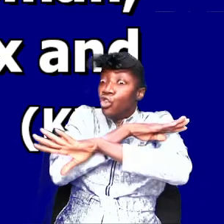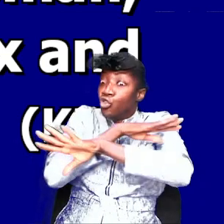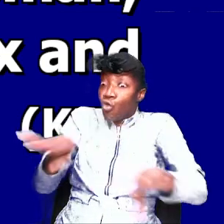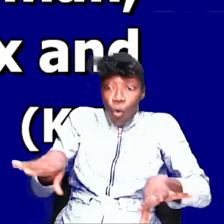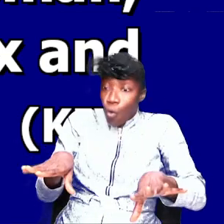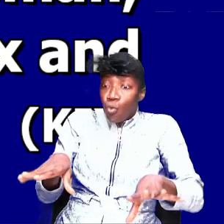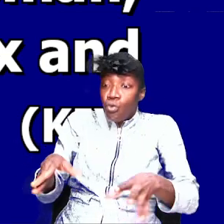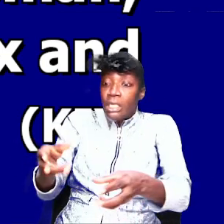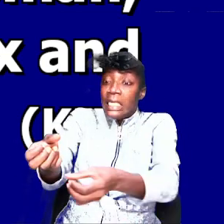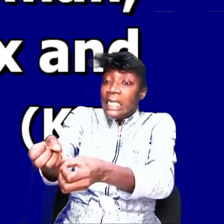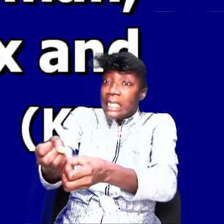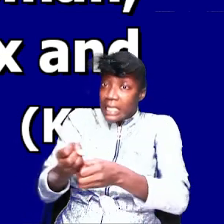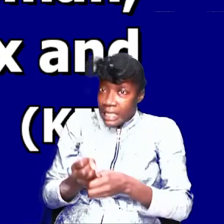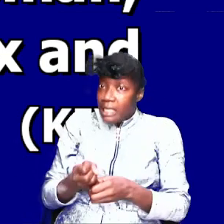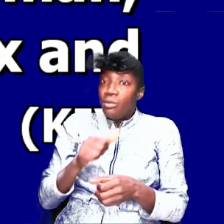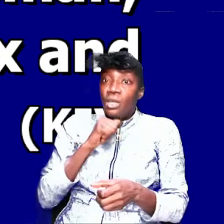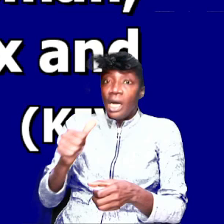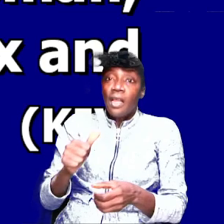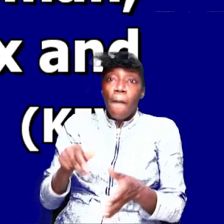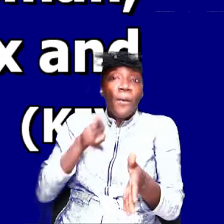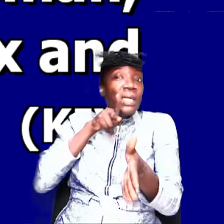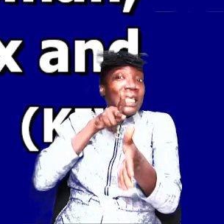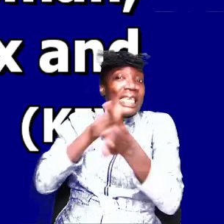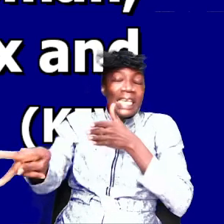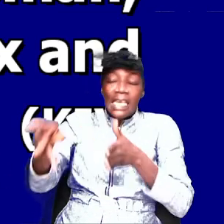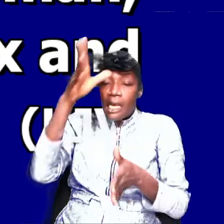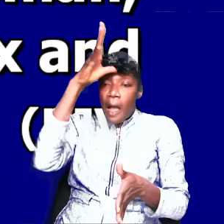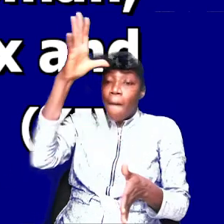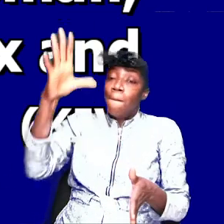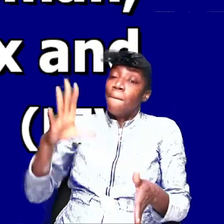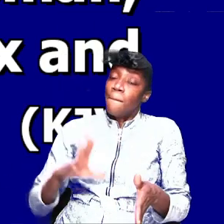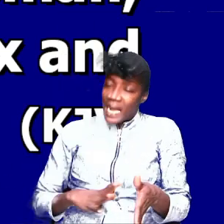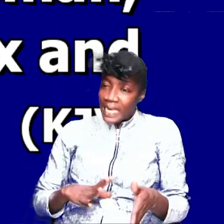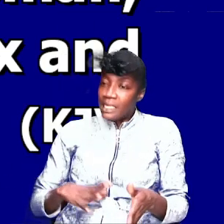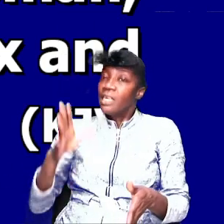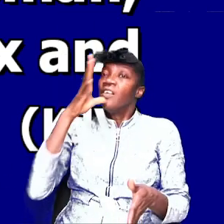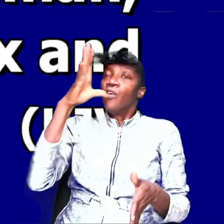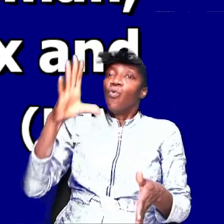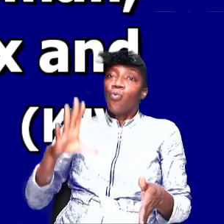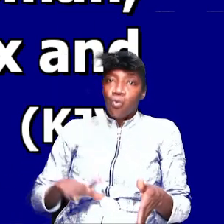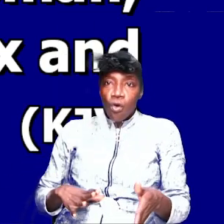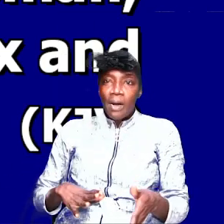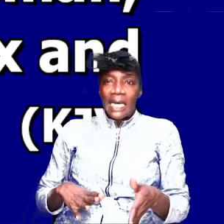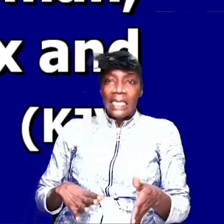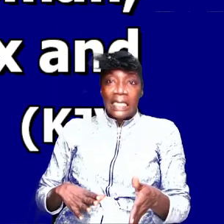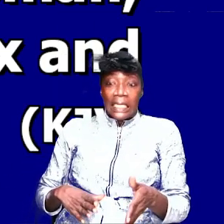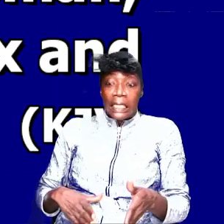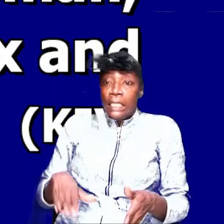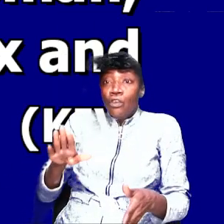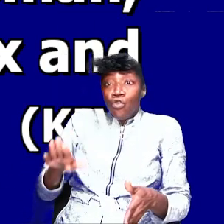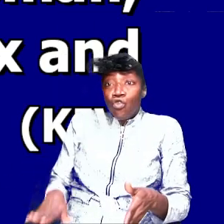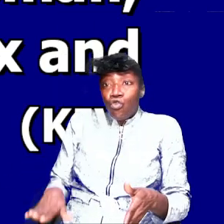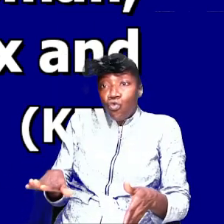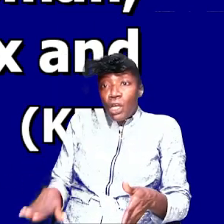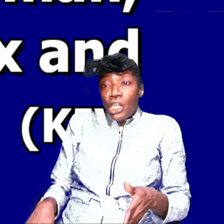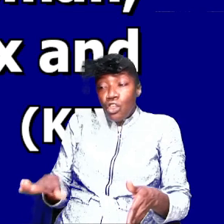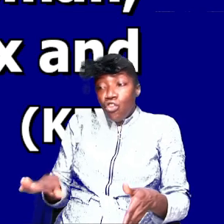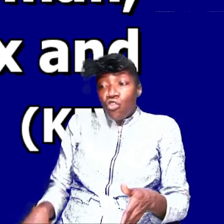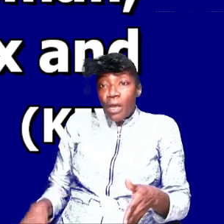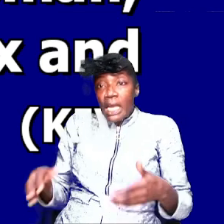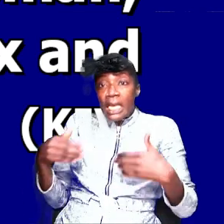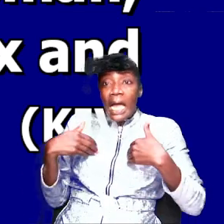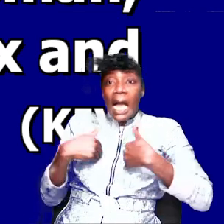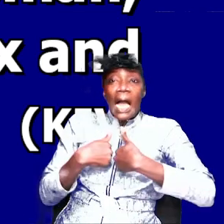spear them not, but slay both man, woman, infant, and suckling,